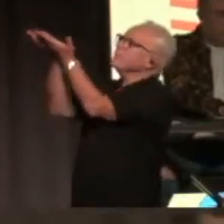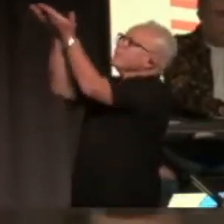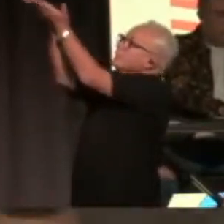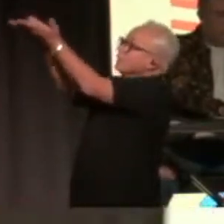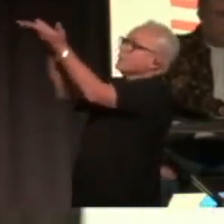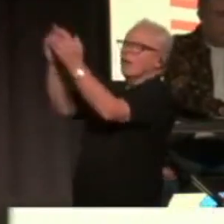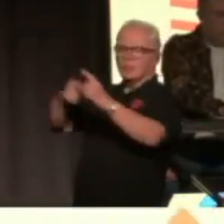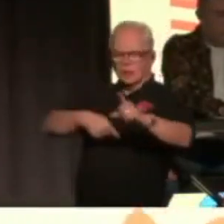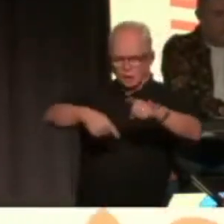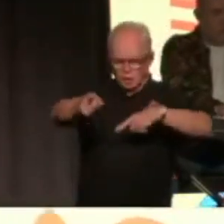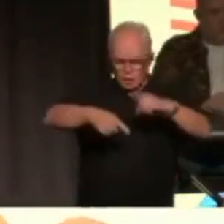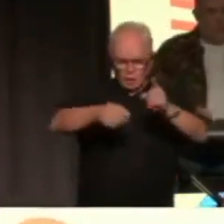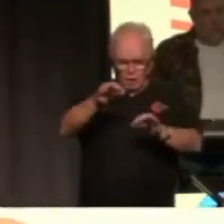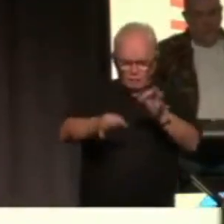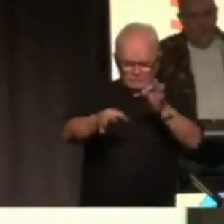Surrender the government